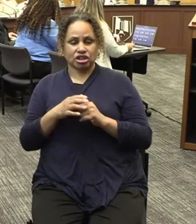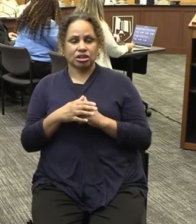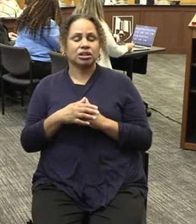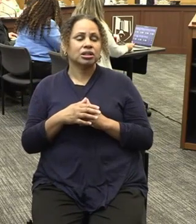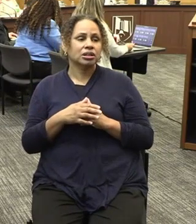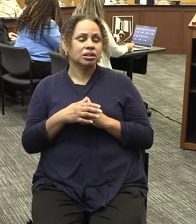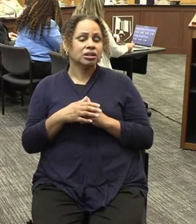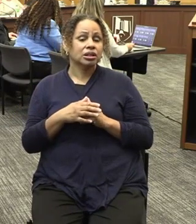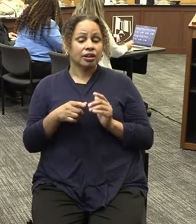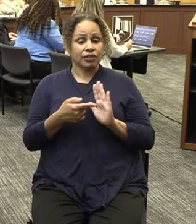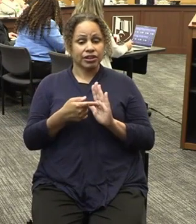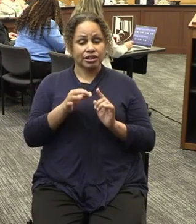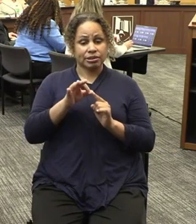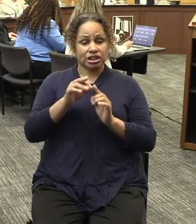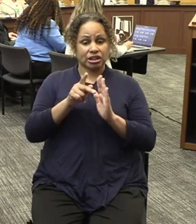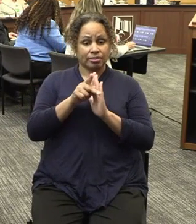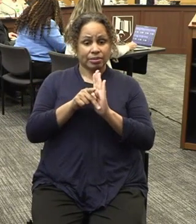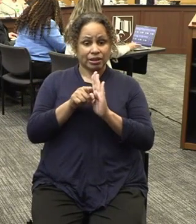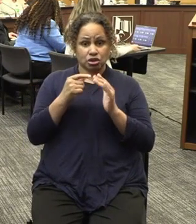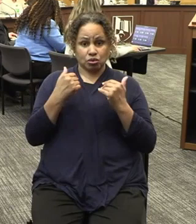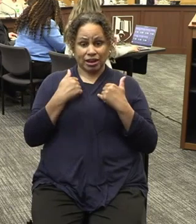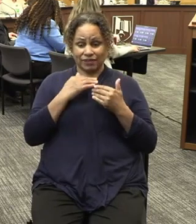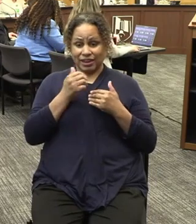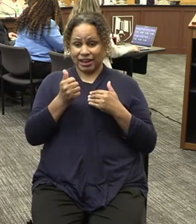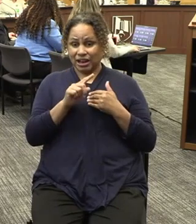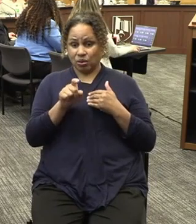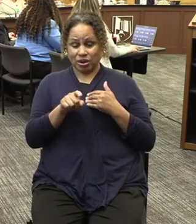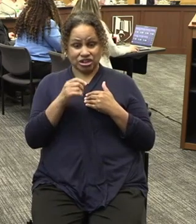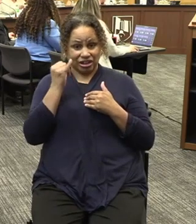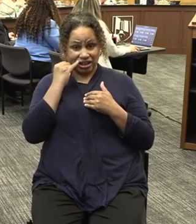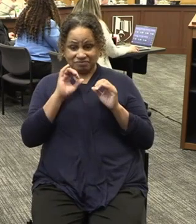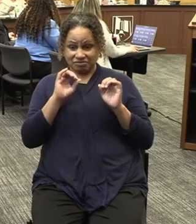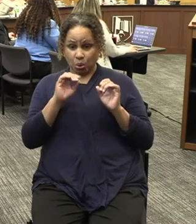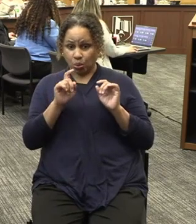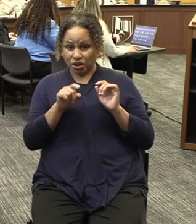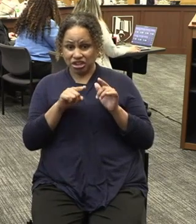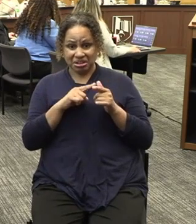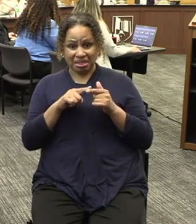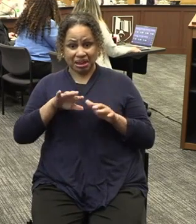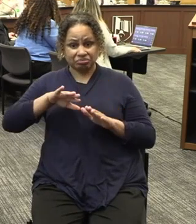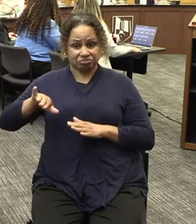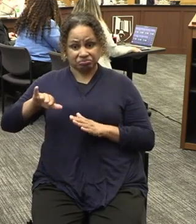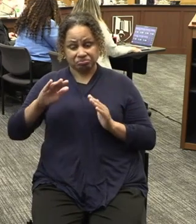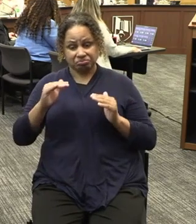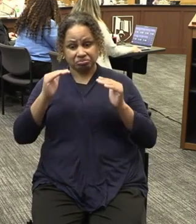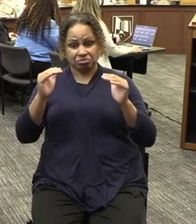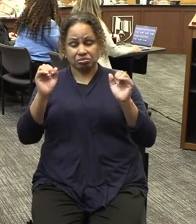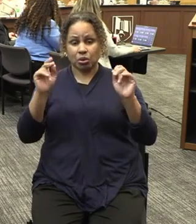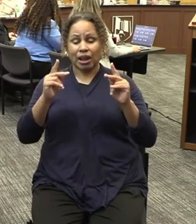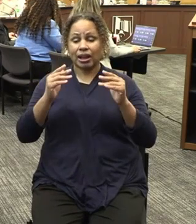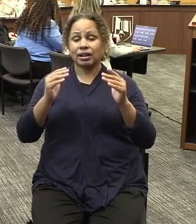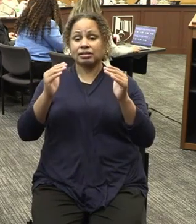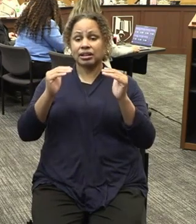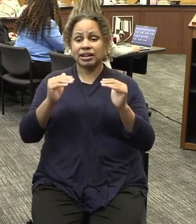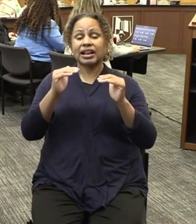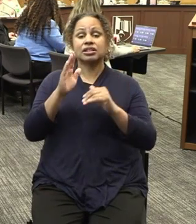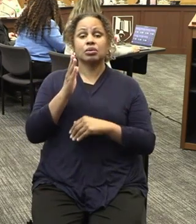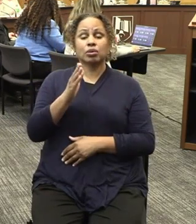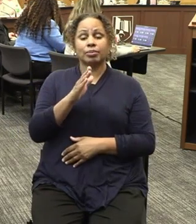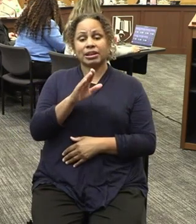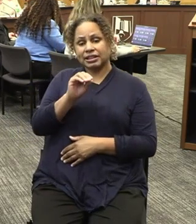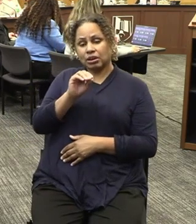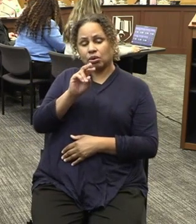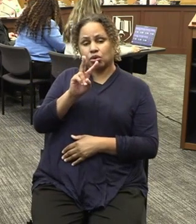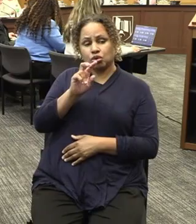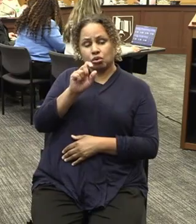Particular policy, do you all have any questions? If not, we can move on. No. Okay. The next one is going to be